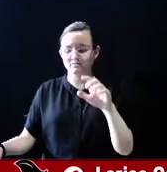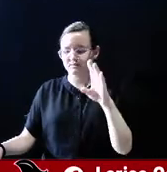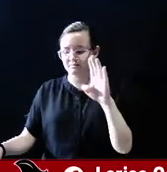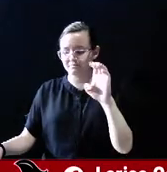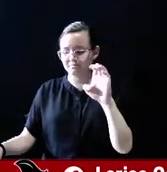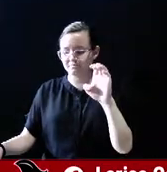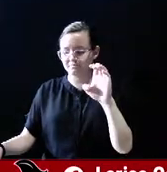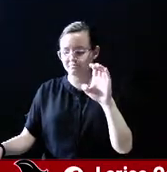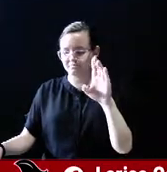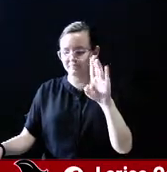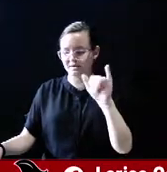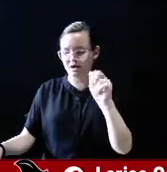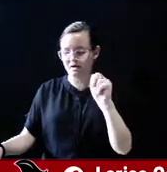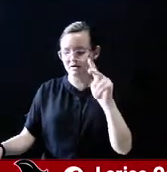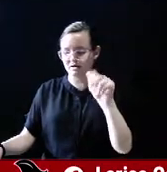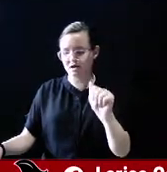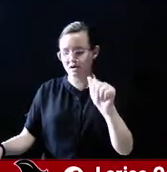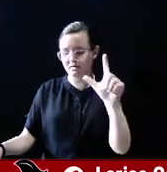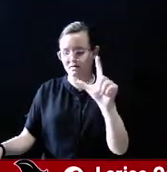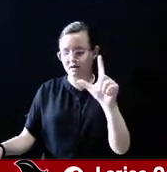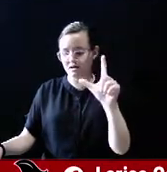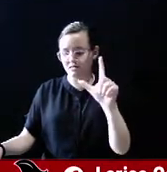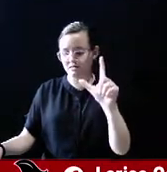Bianca Marie Leal.